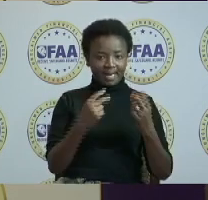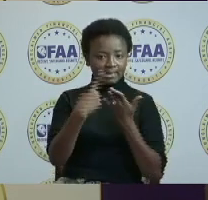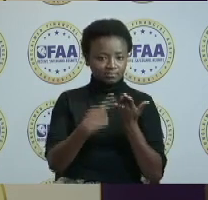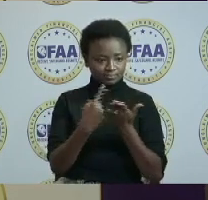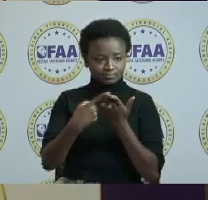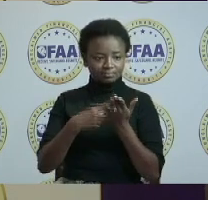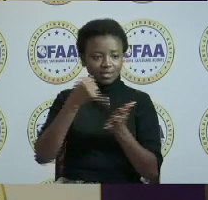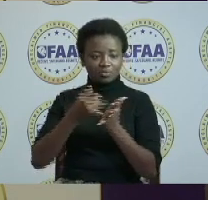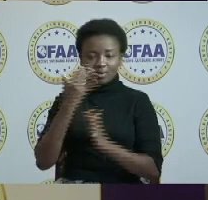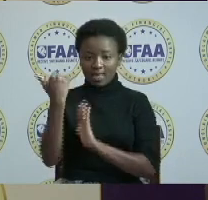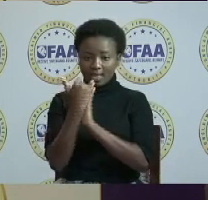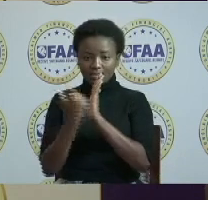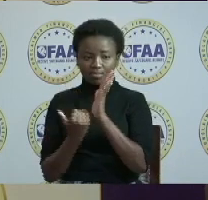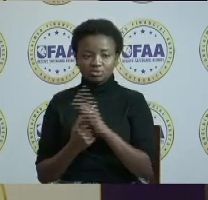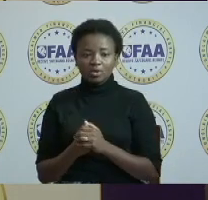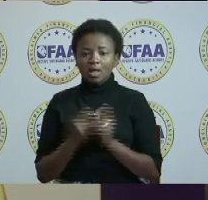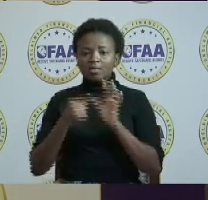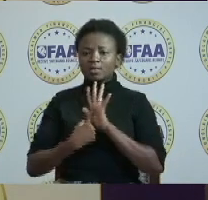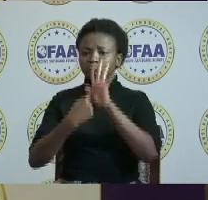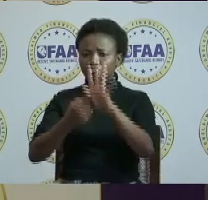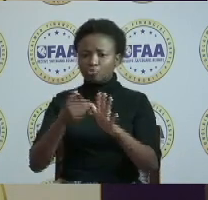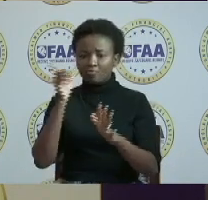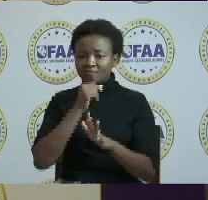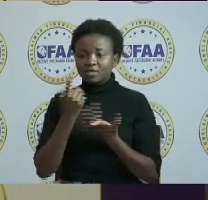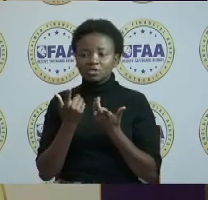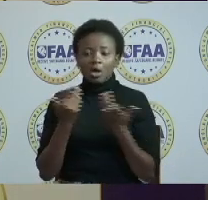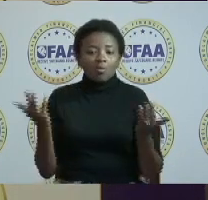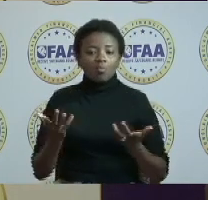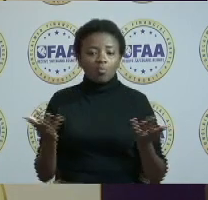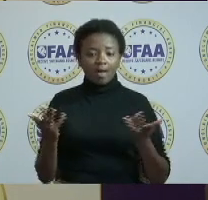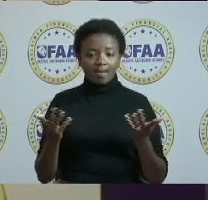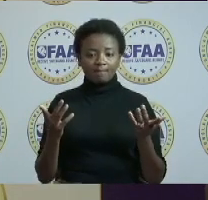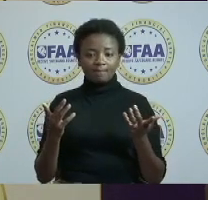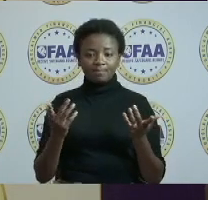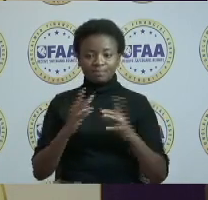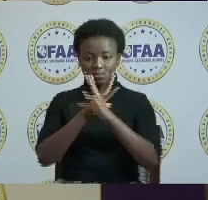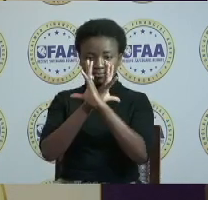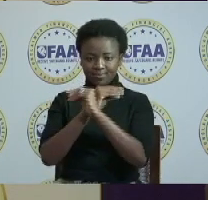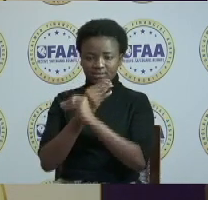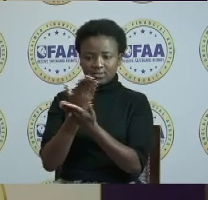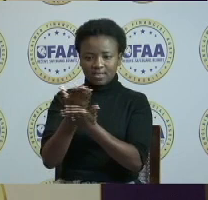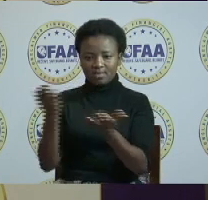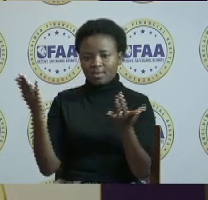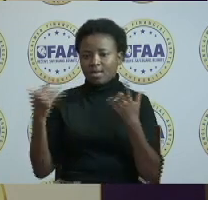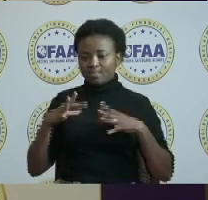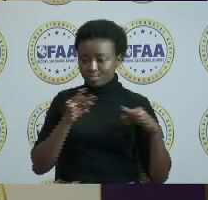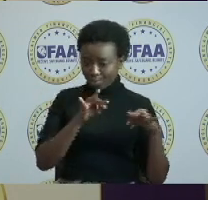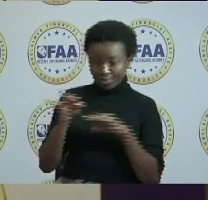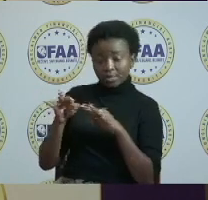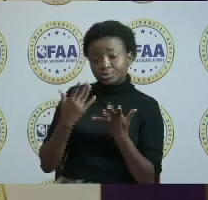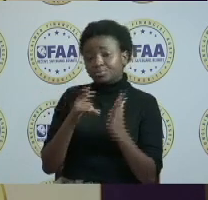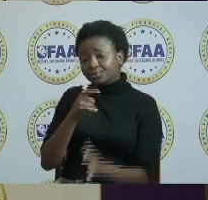the program, and which is being broadcasted live via live streaming through the virtual platform Flow. So you might be